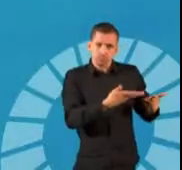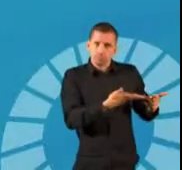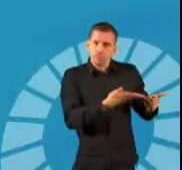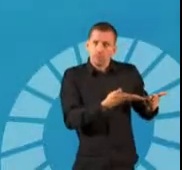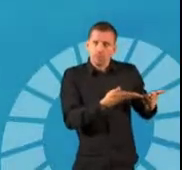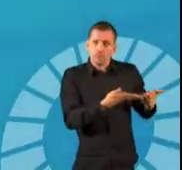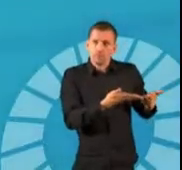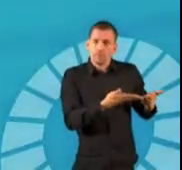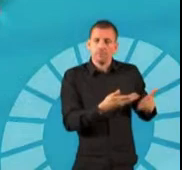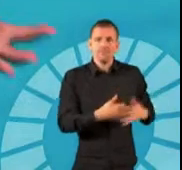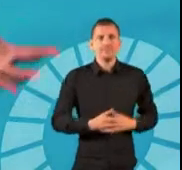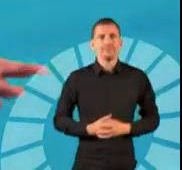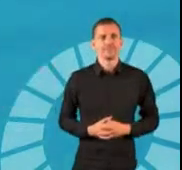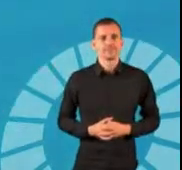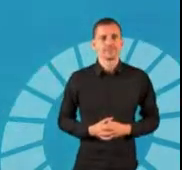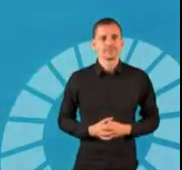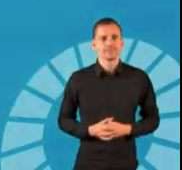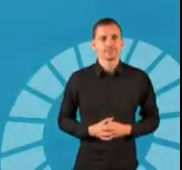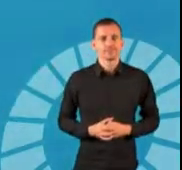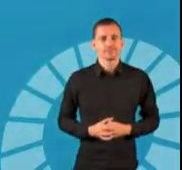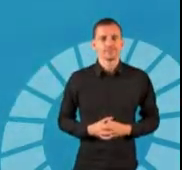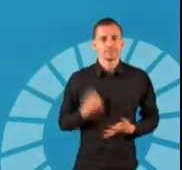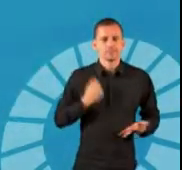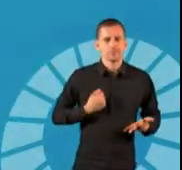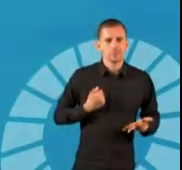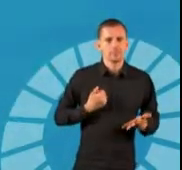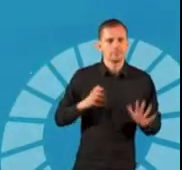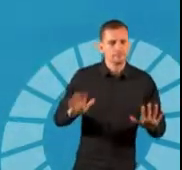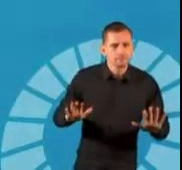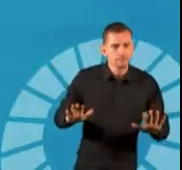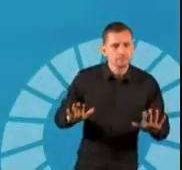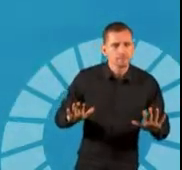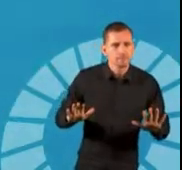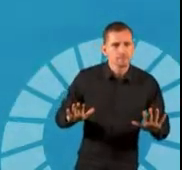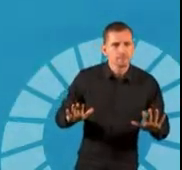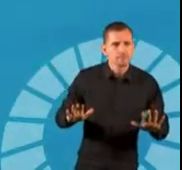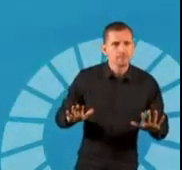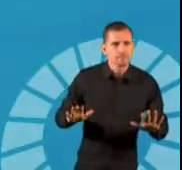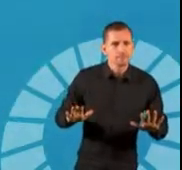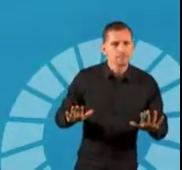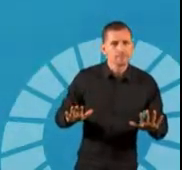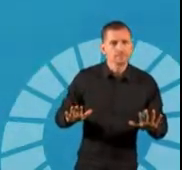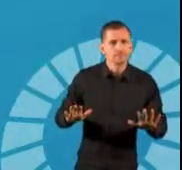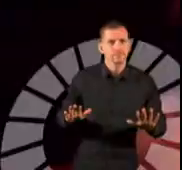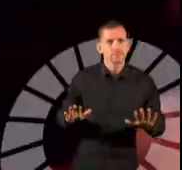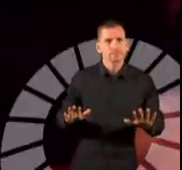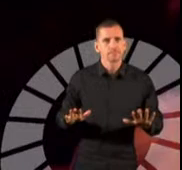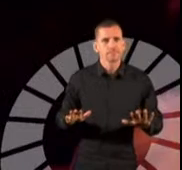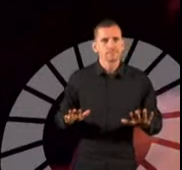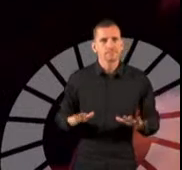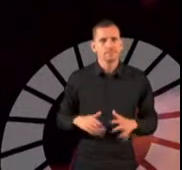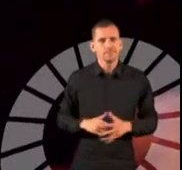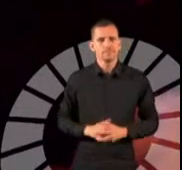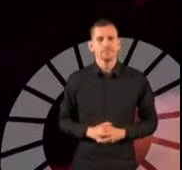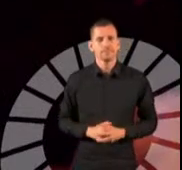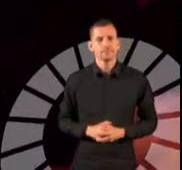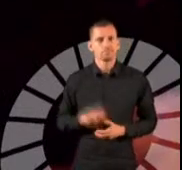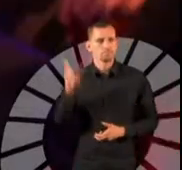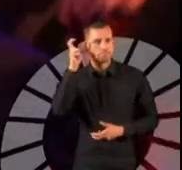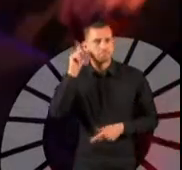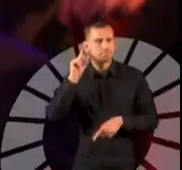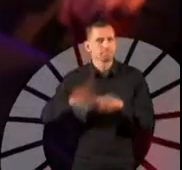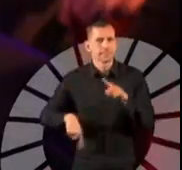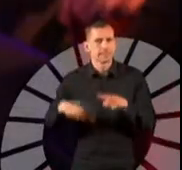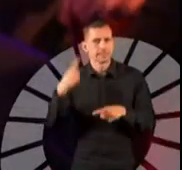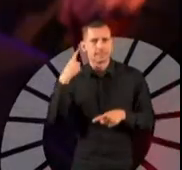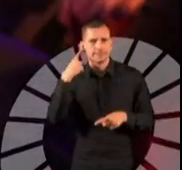substantive impact for all our constituencies. Yes, the commitments are now on paper, but now we call all the commitment